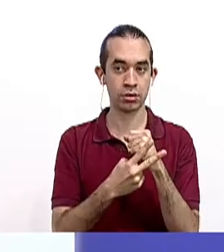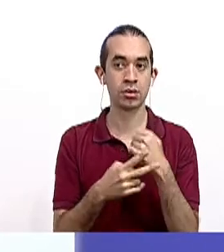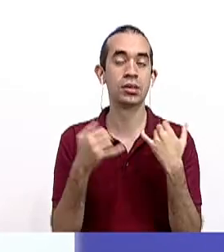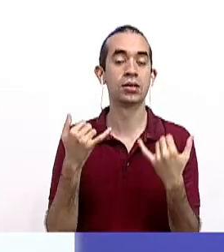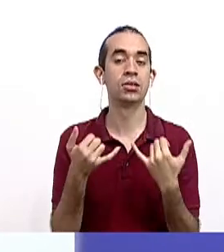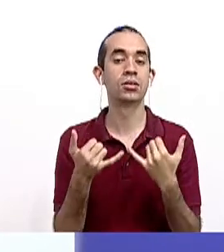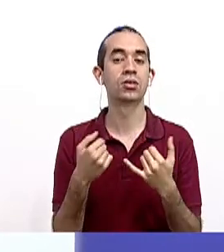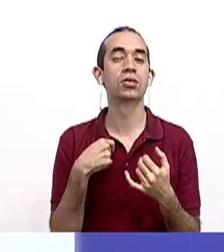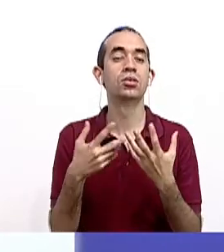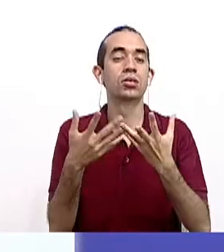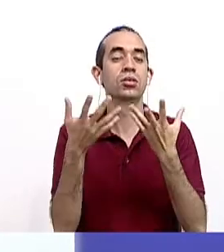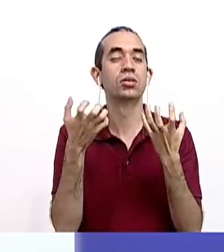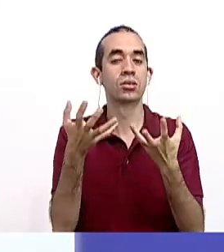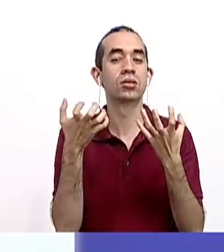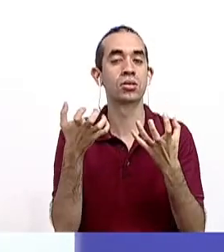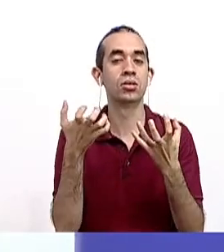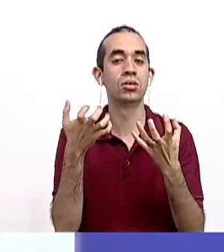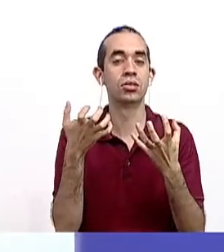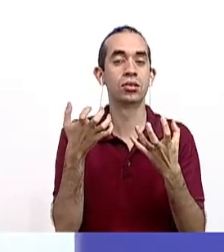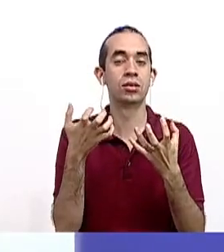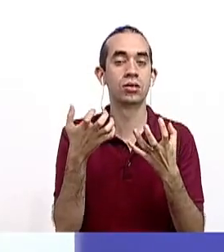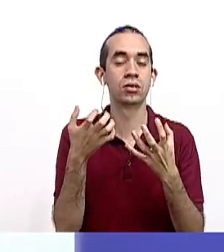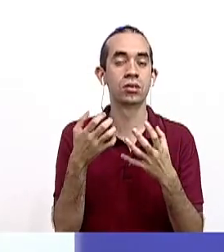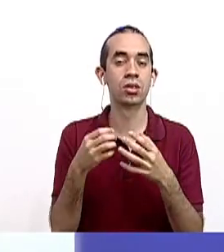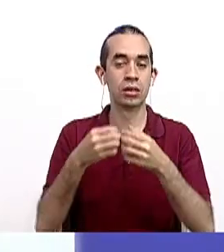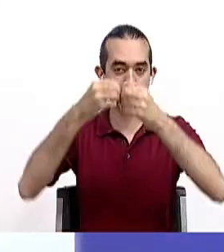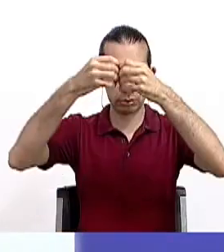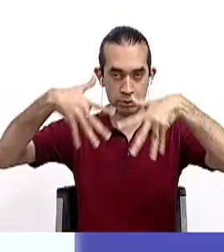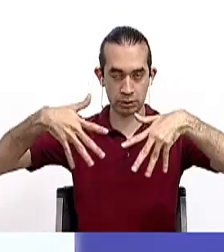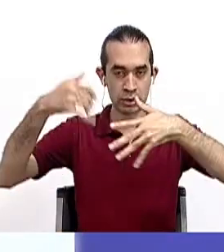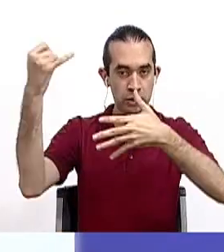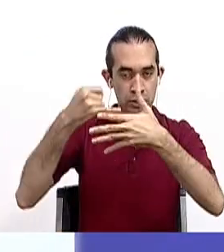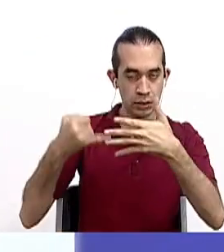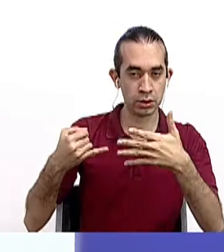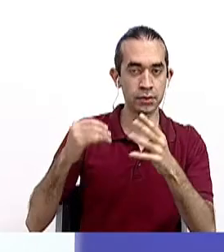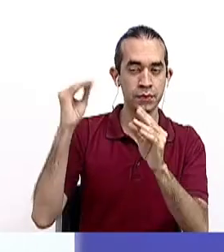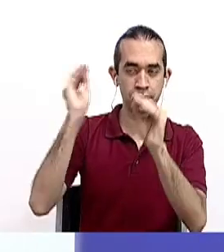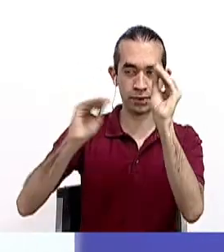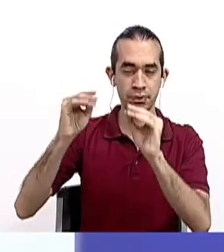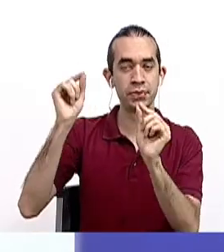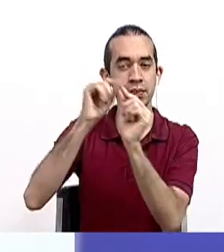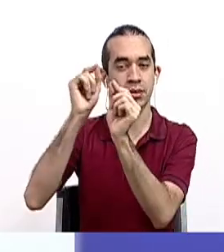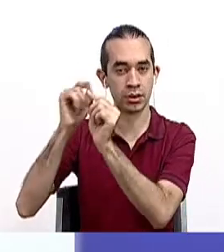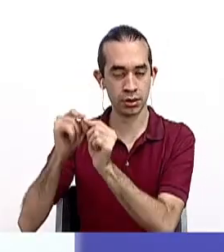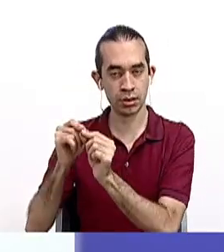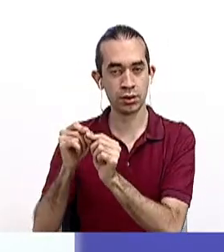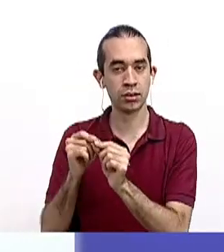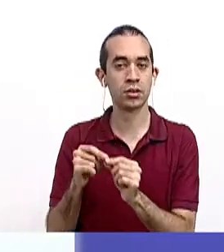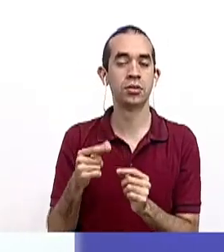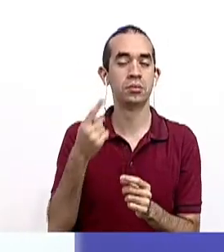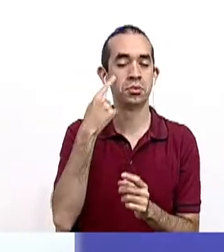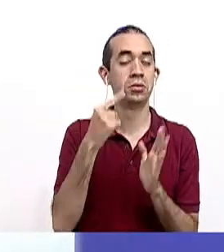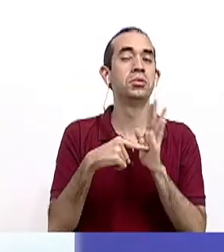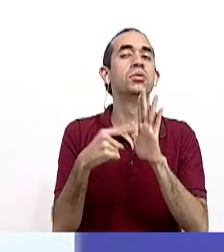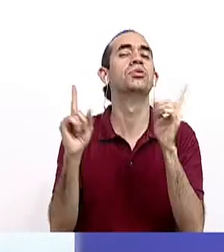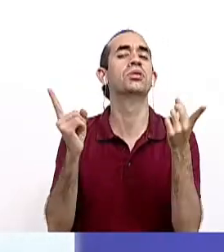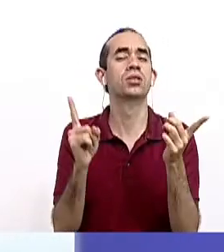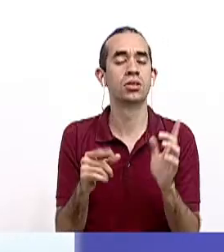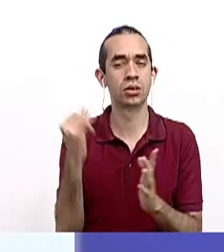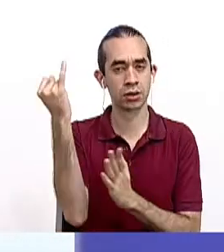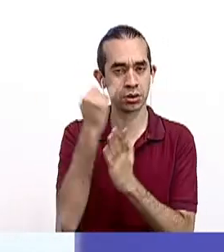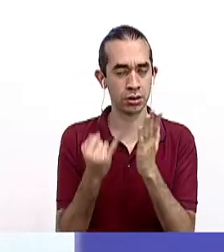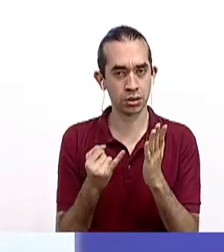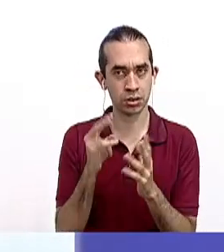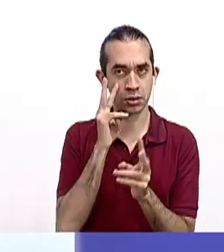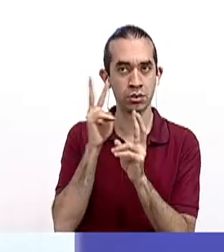time, I want you to complete a graphic organizer with some specific details. So let me show you that graphic organizer. I